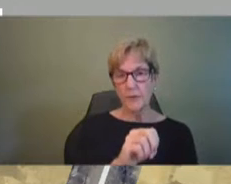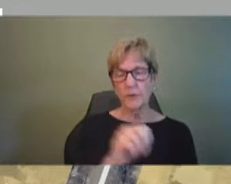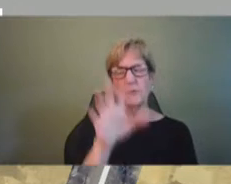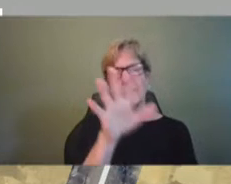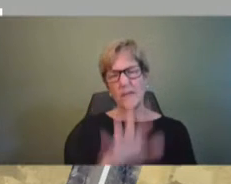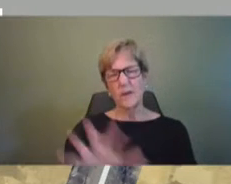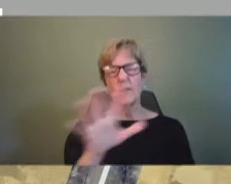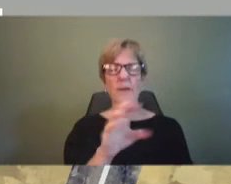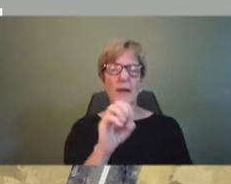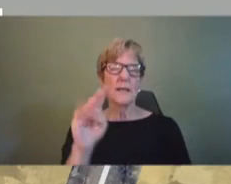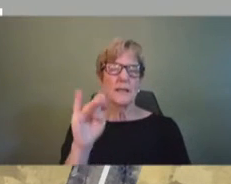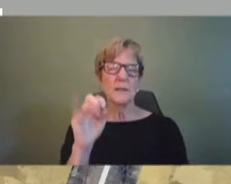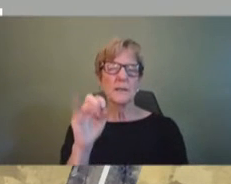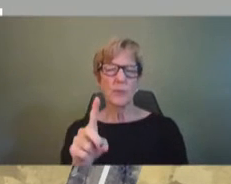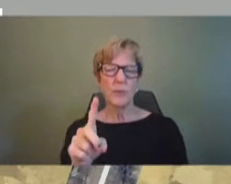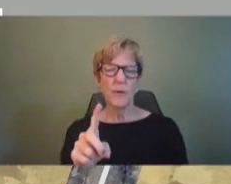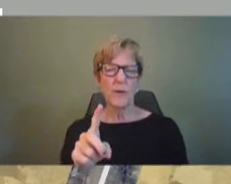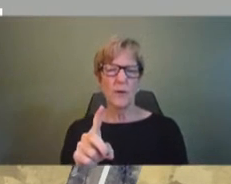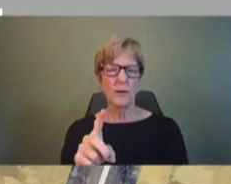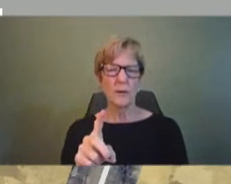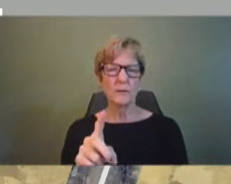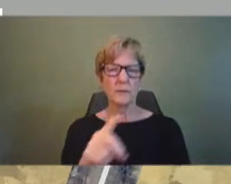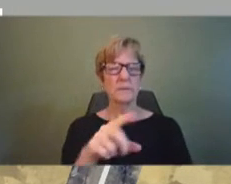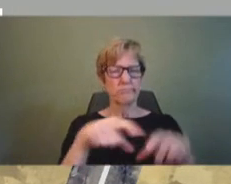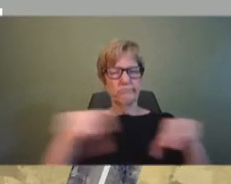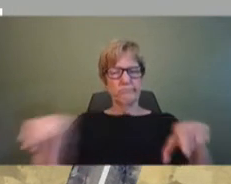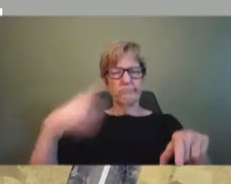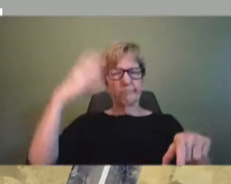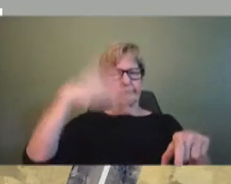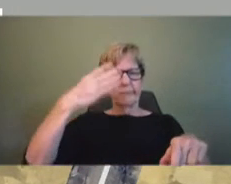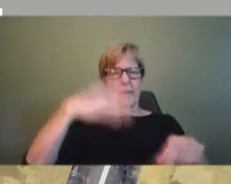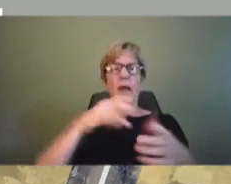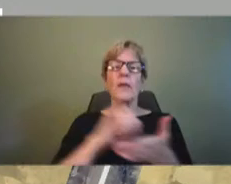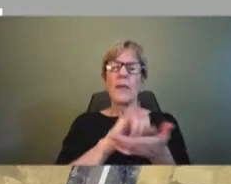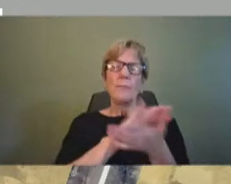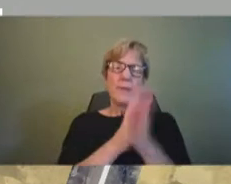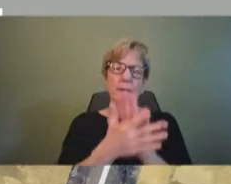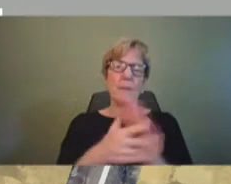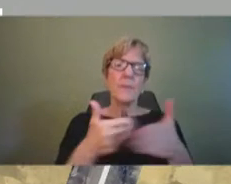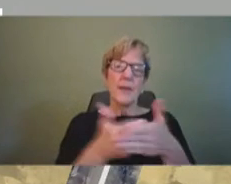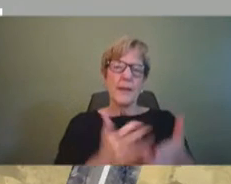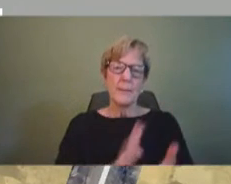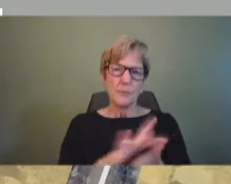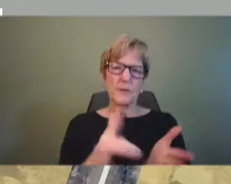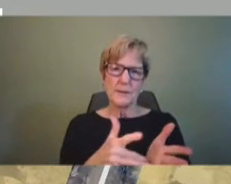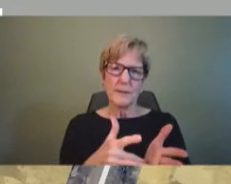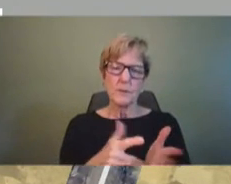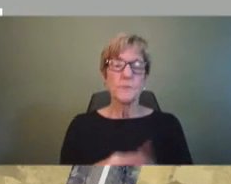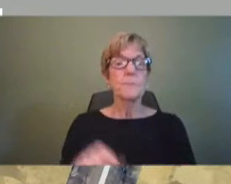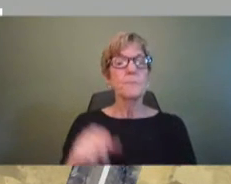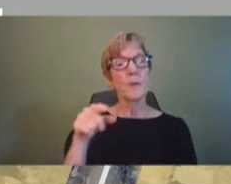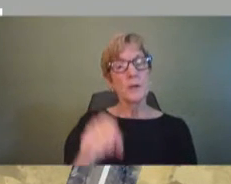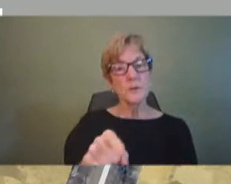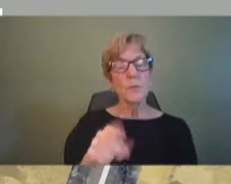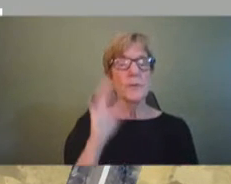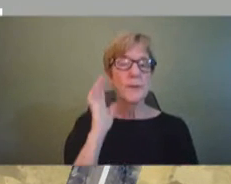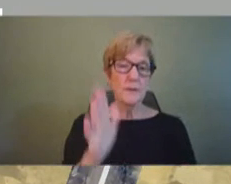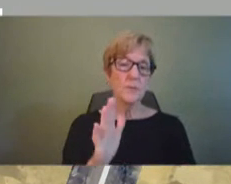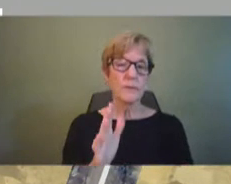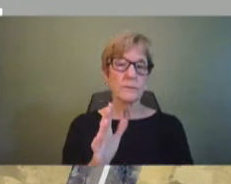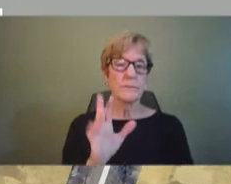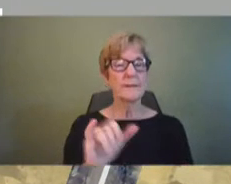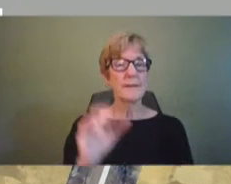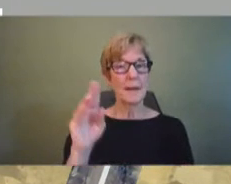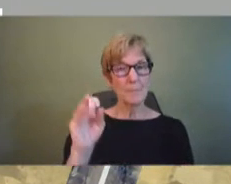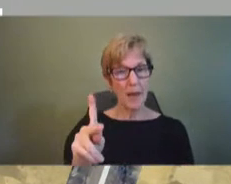Frontage will also translate to that neighborhood center District so this petition essentially is going to make that block a little bit